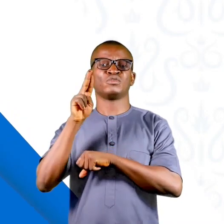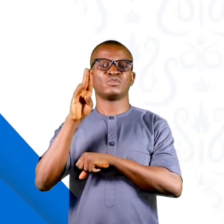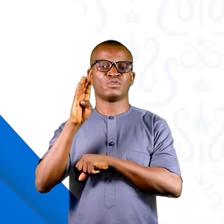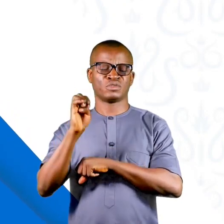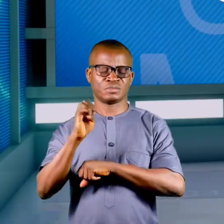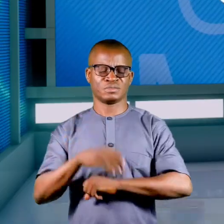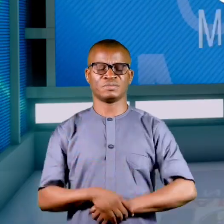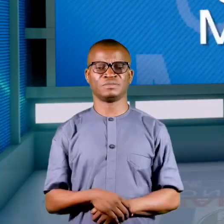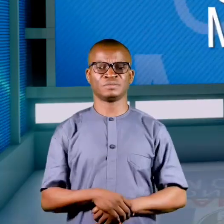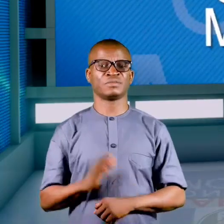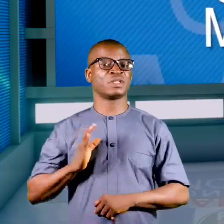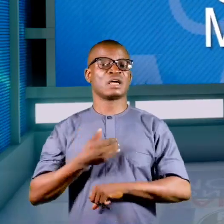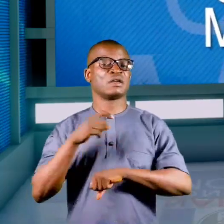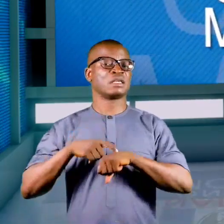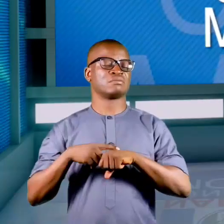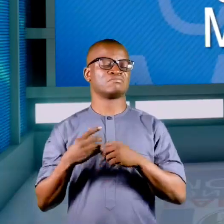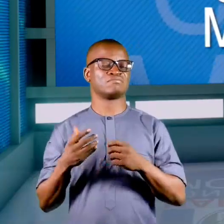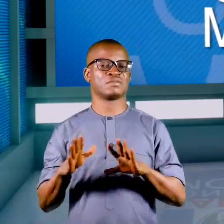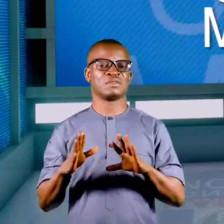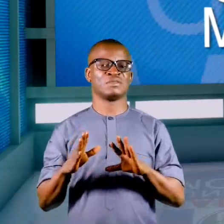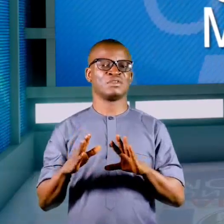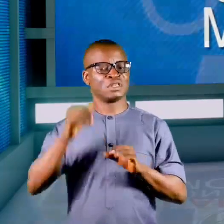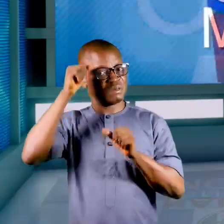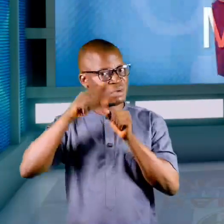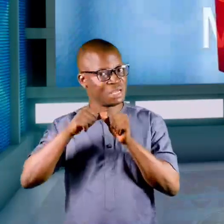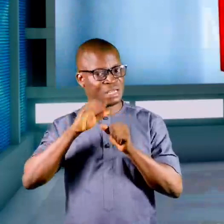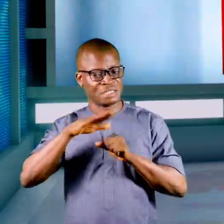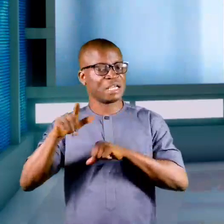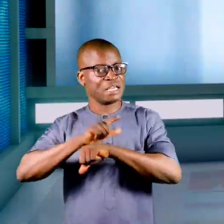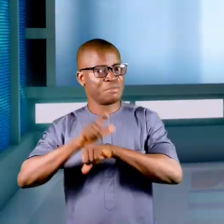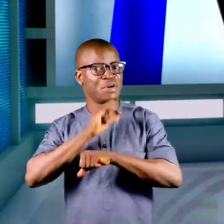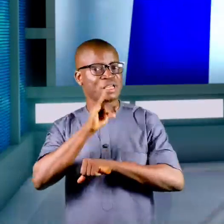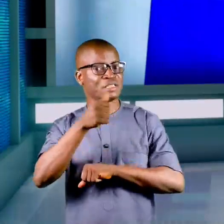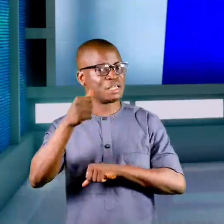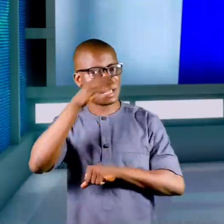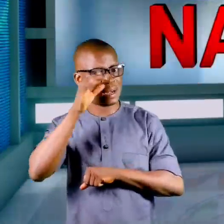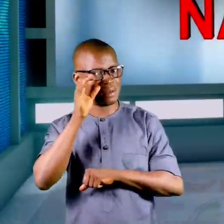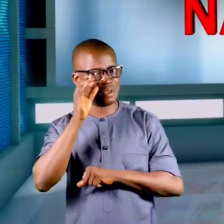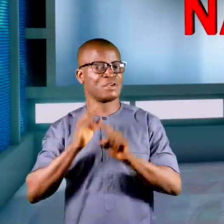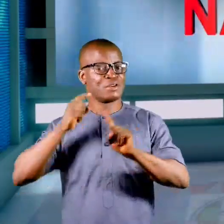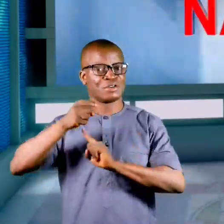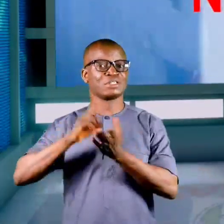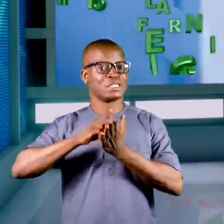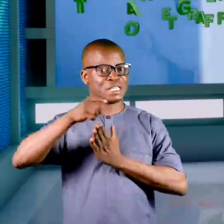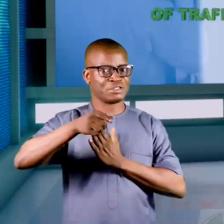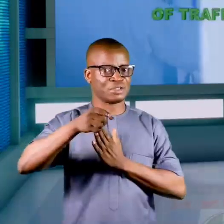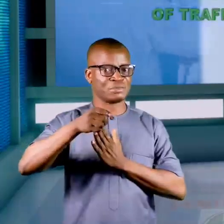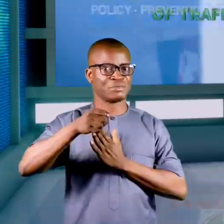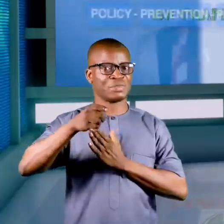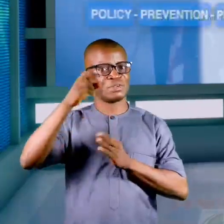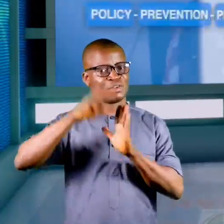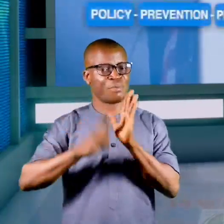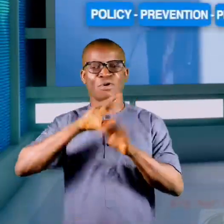YouTube. Our time is up, but let's quickly remind you that child labor is a crime. Till I come your way again next